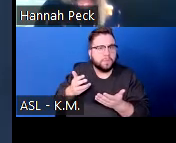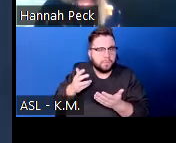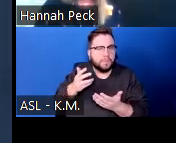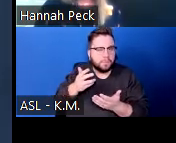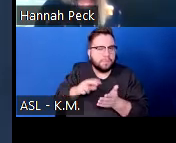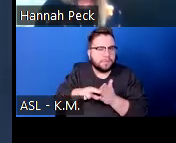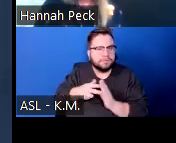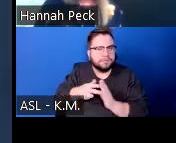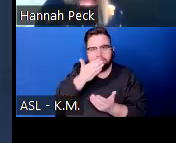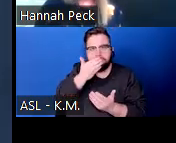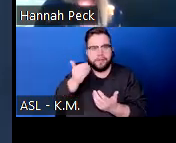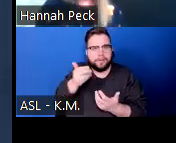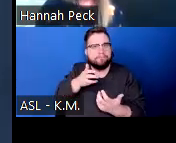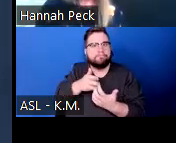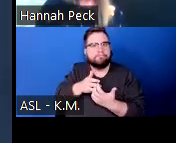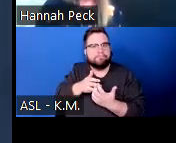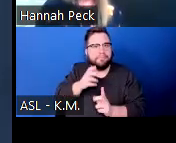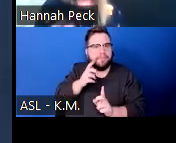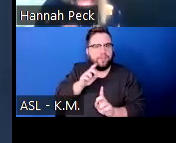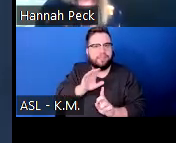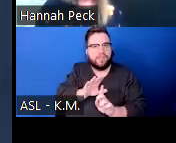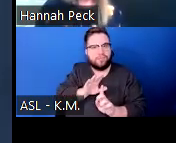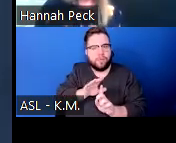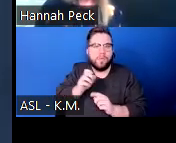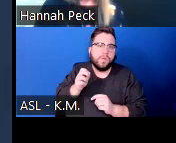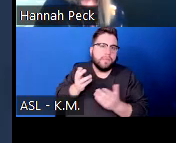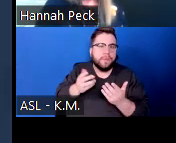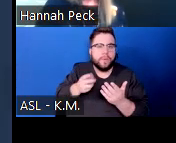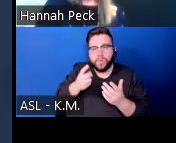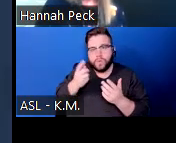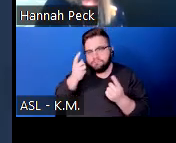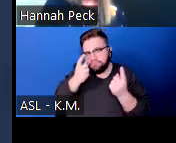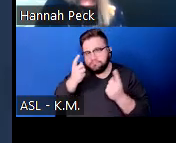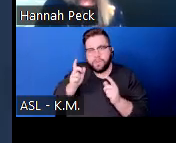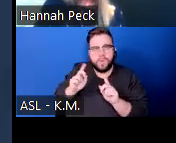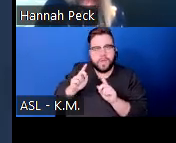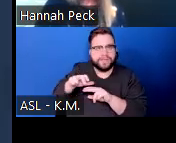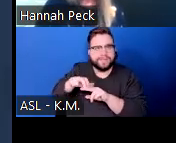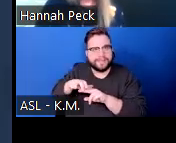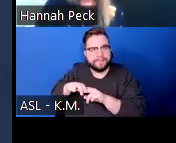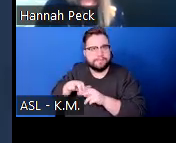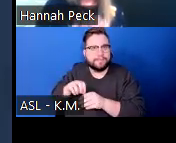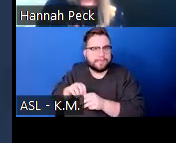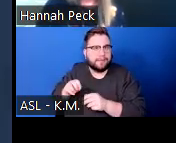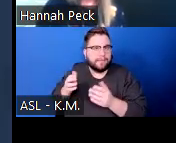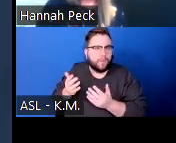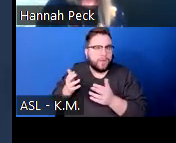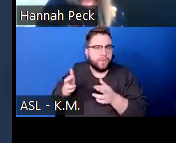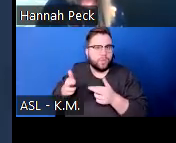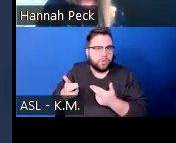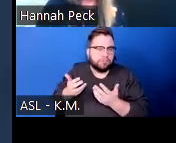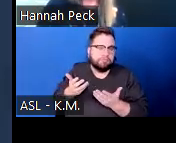planning that you can do, or where you sit in the waiting room to accommodate? Maybe something like noise